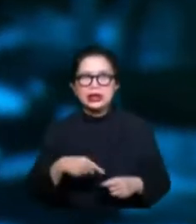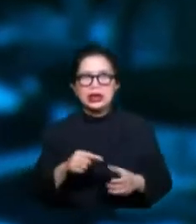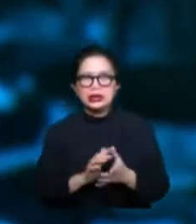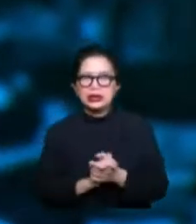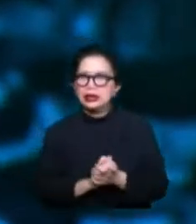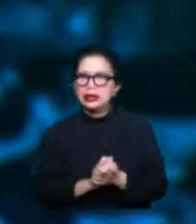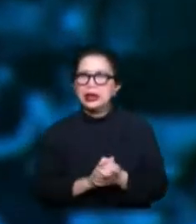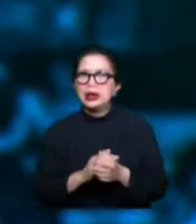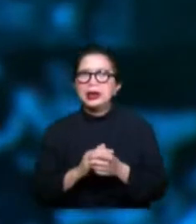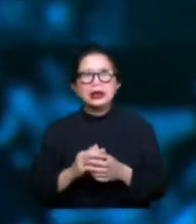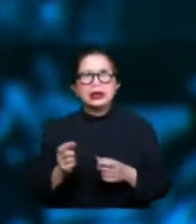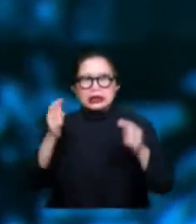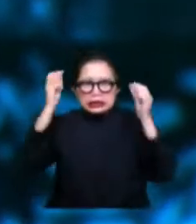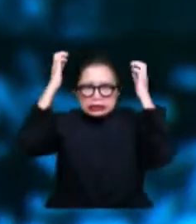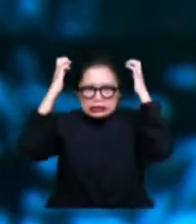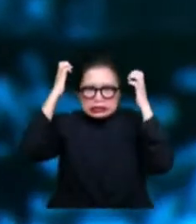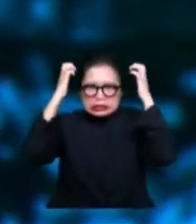COVID-19 pandemic.